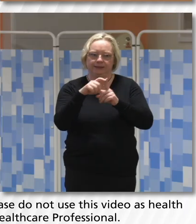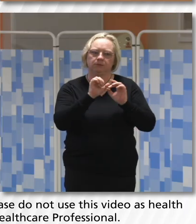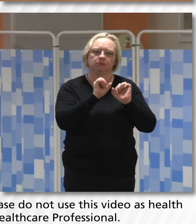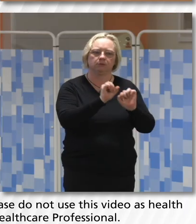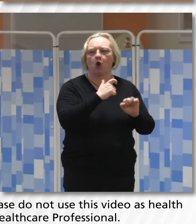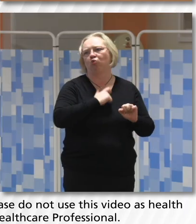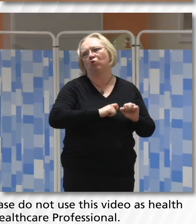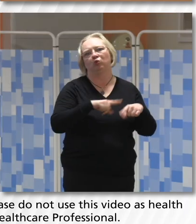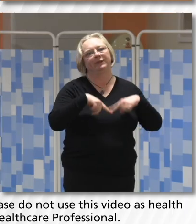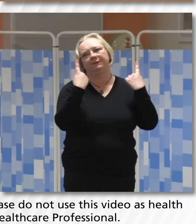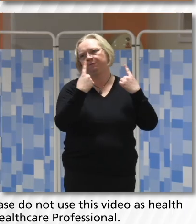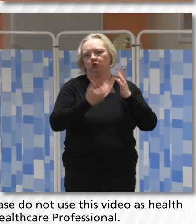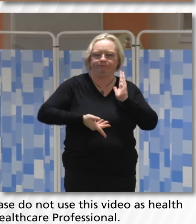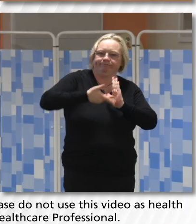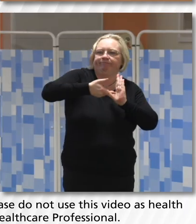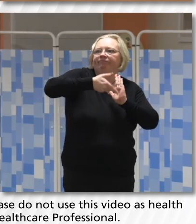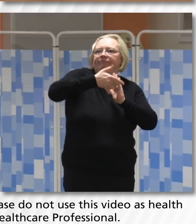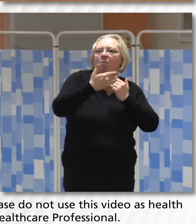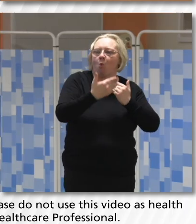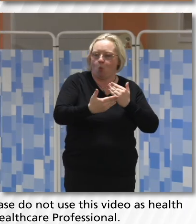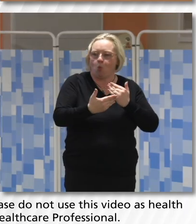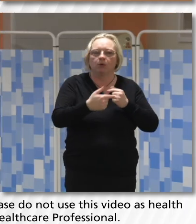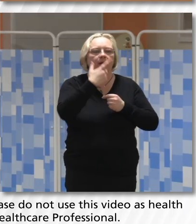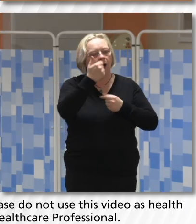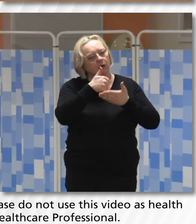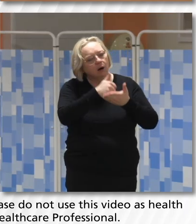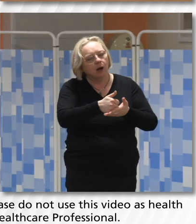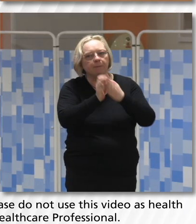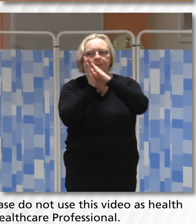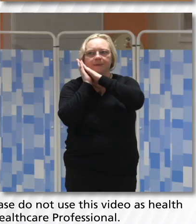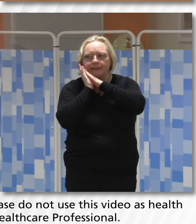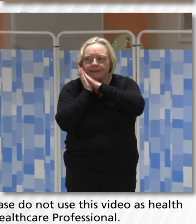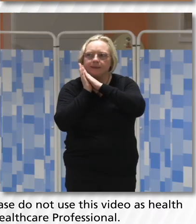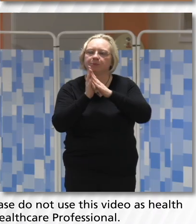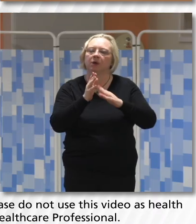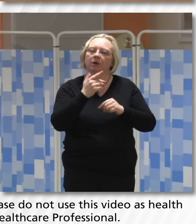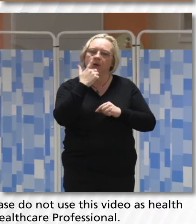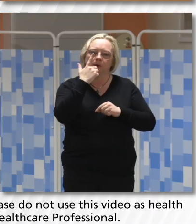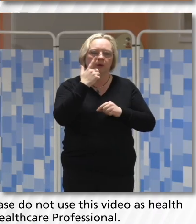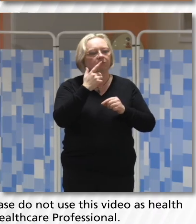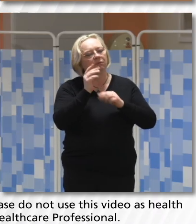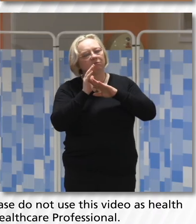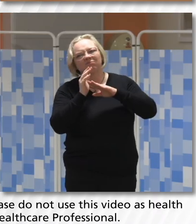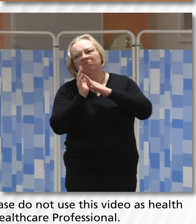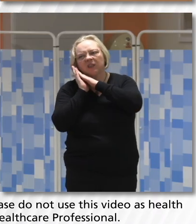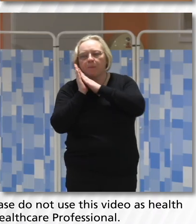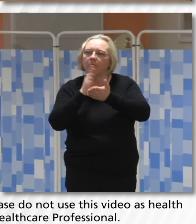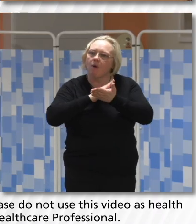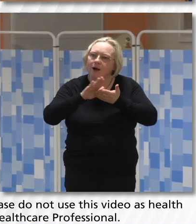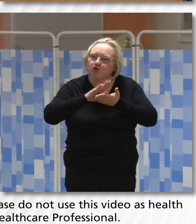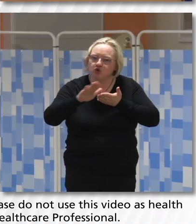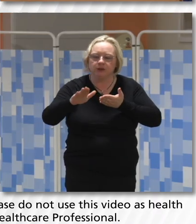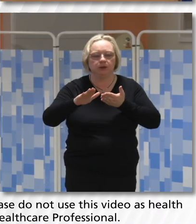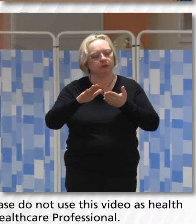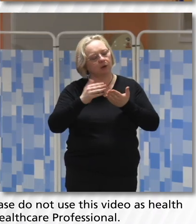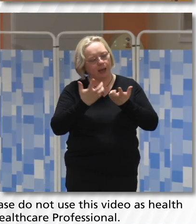so much more. They can help people with their sleep. They do lots of things called sleep hygiene, and they can help people pace